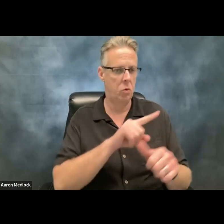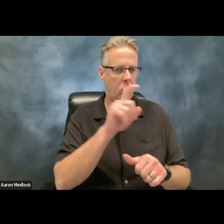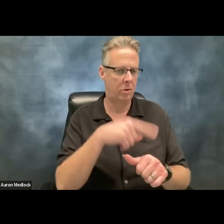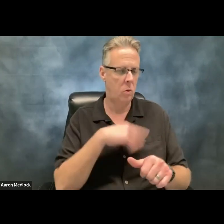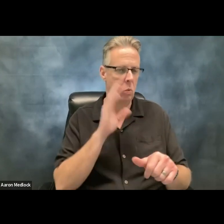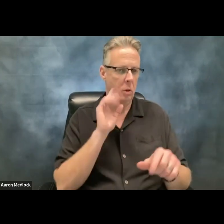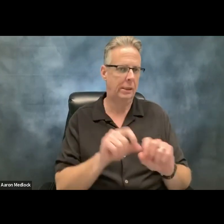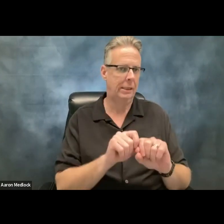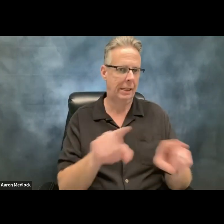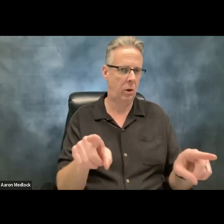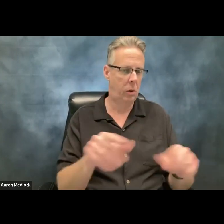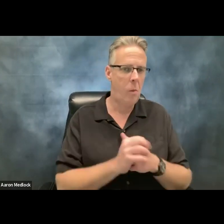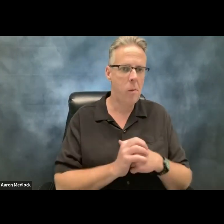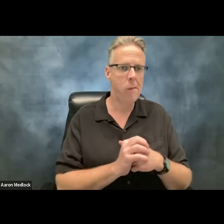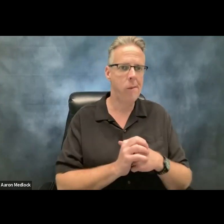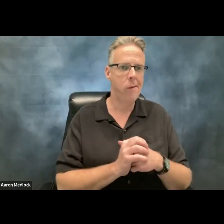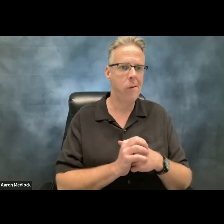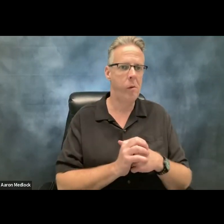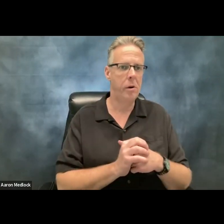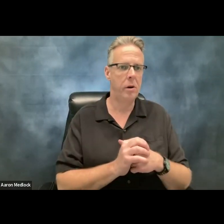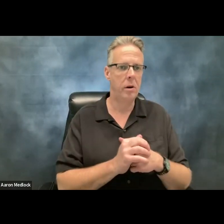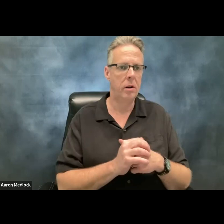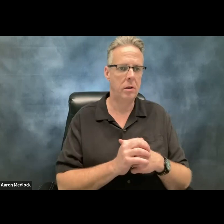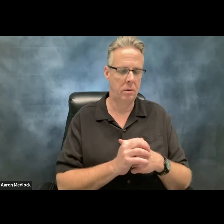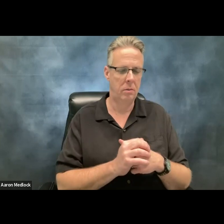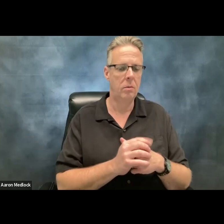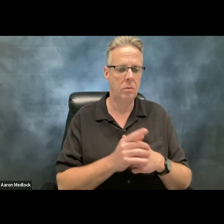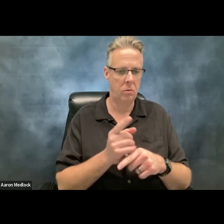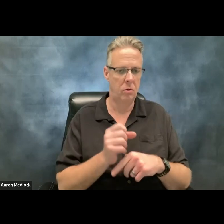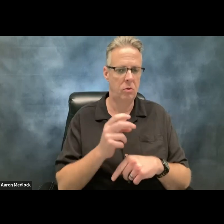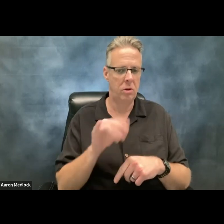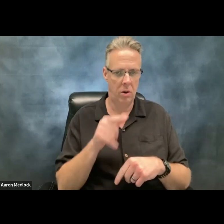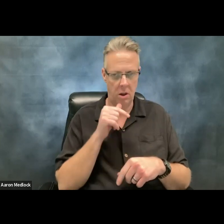out. Not co-response and youth together. Exactly right, Sherry.